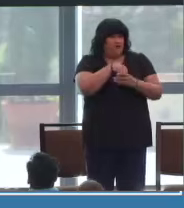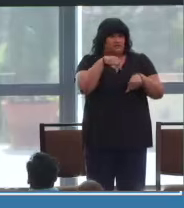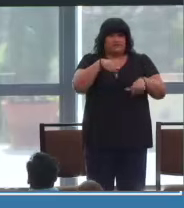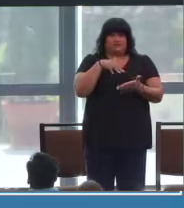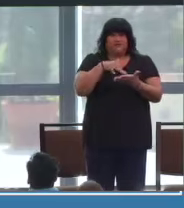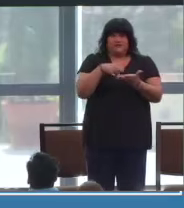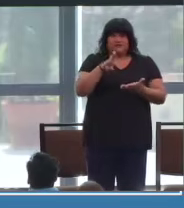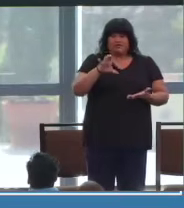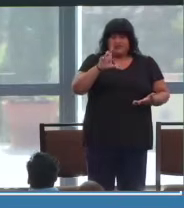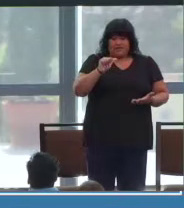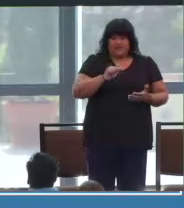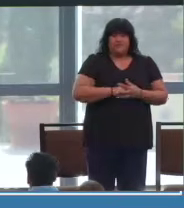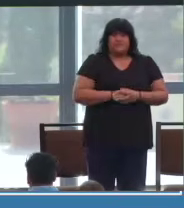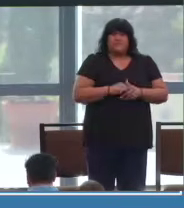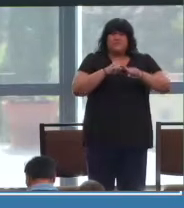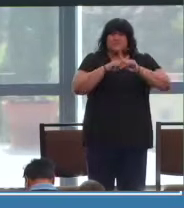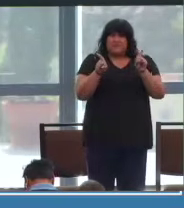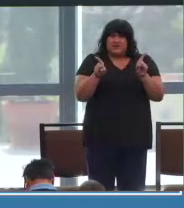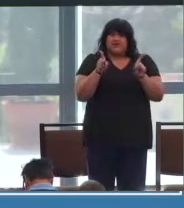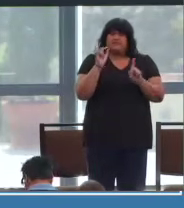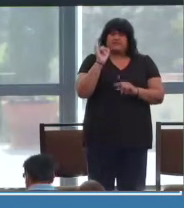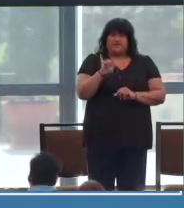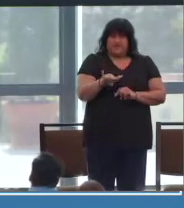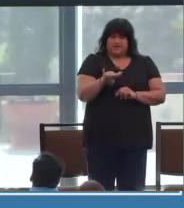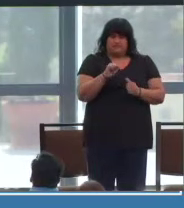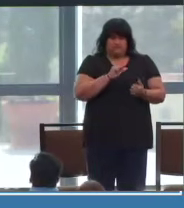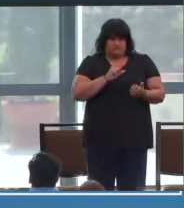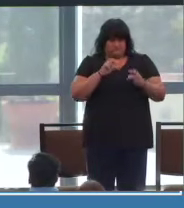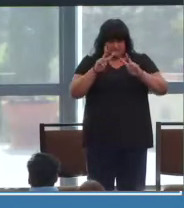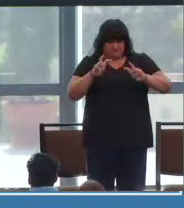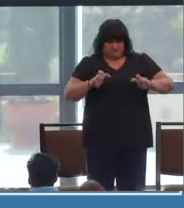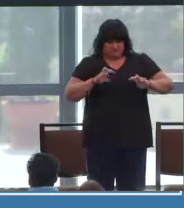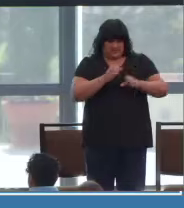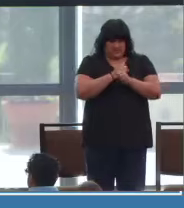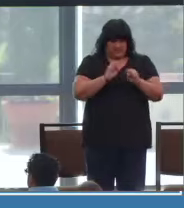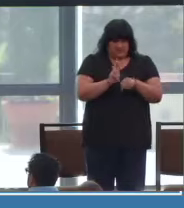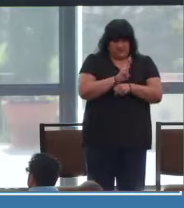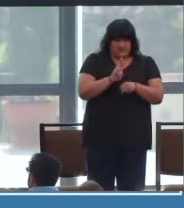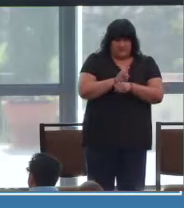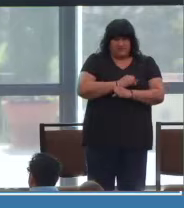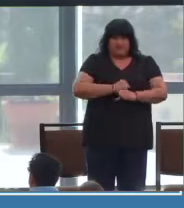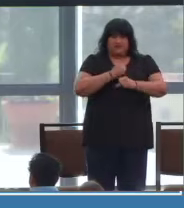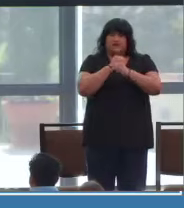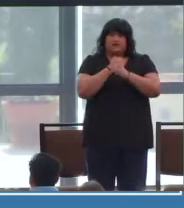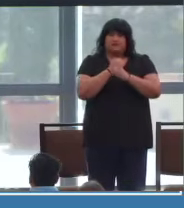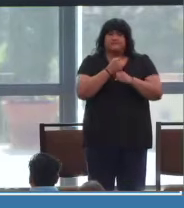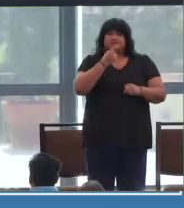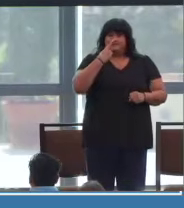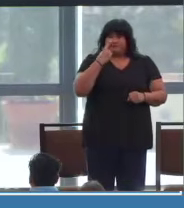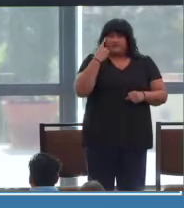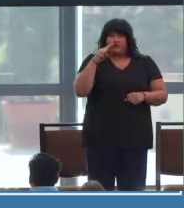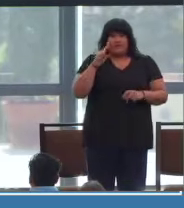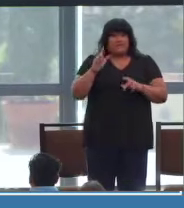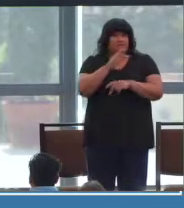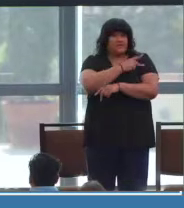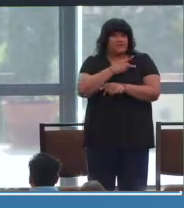at UCLA. But it looked at the safety of using contraception in patients with lupus. And